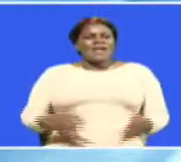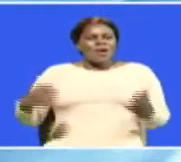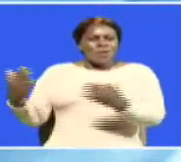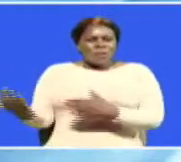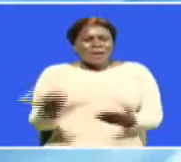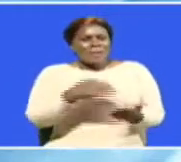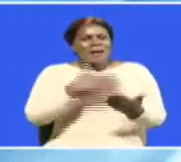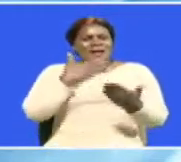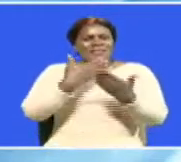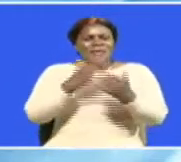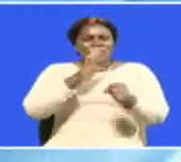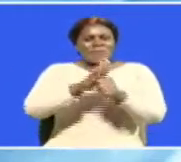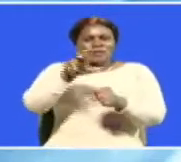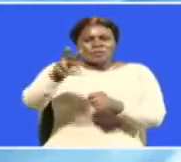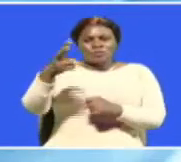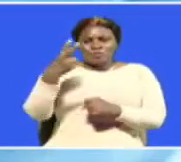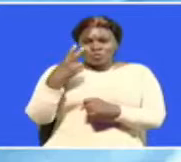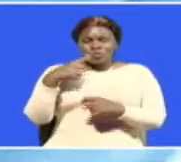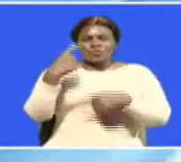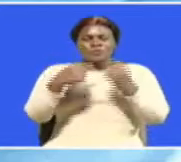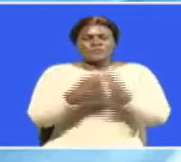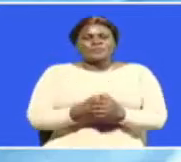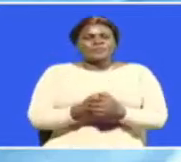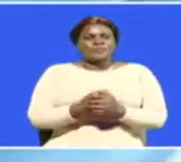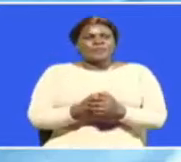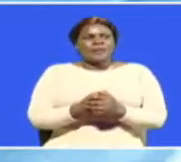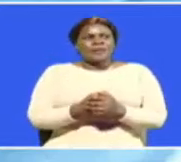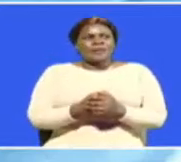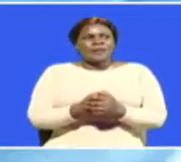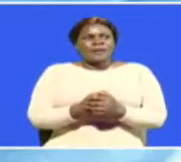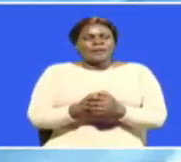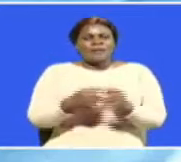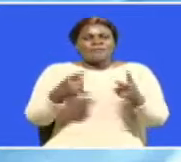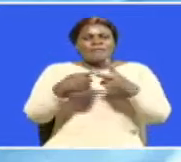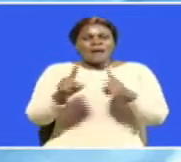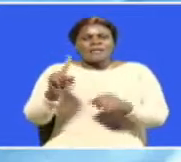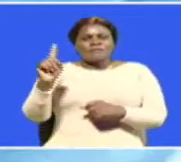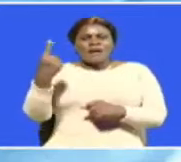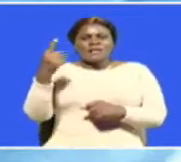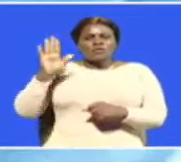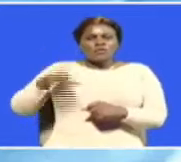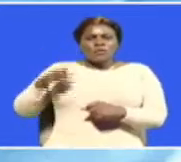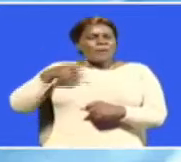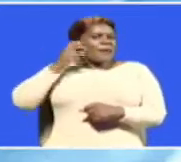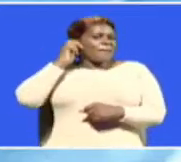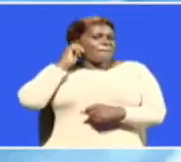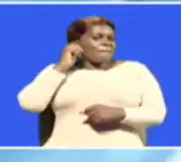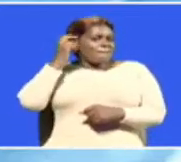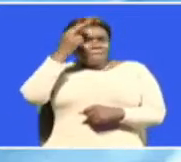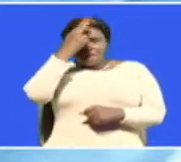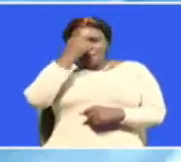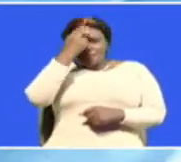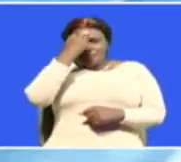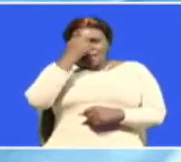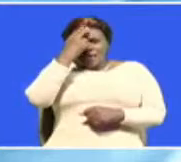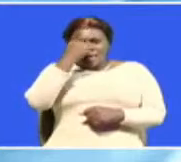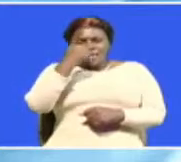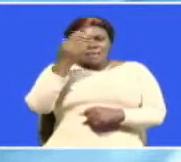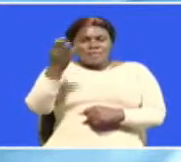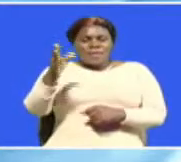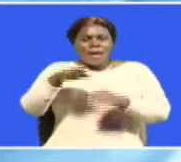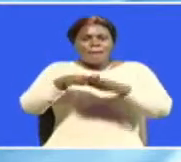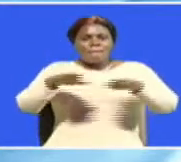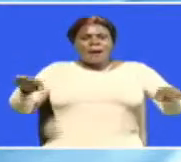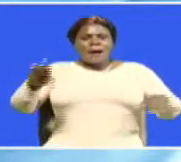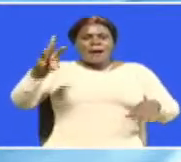Welcome back and thank you for staying with Checkpoint. Now, a group of pioneer female Maasai rangers in the Amboseli National